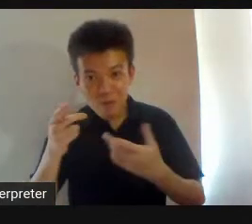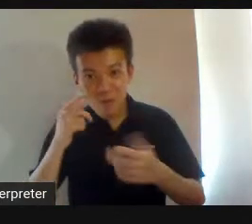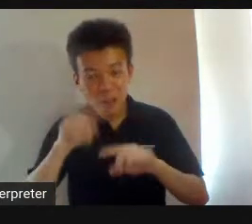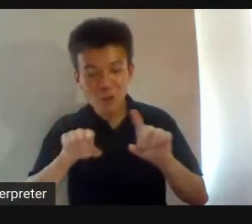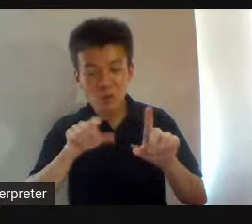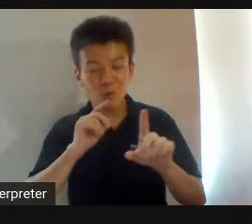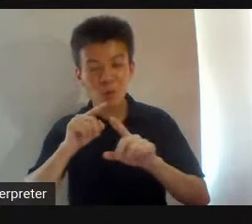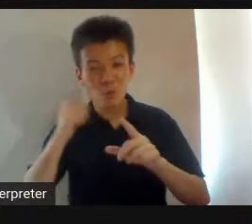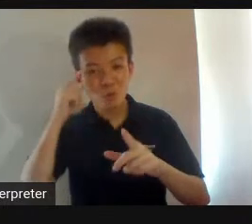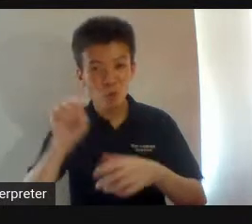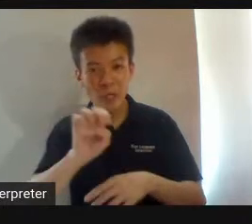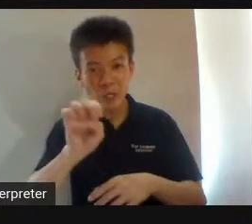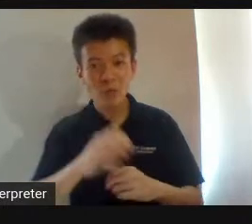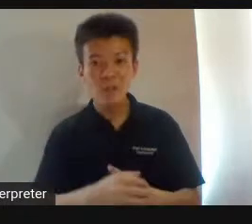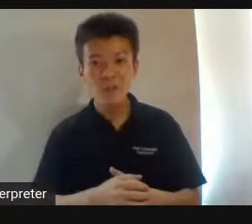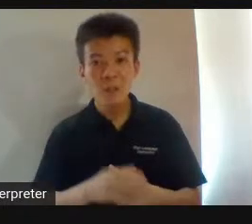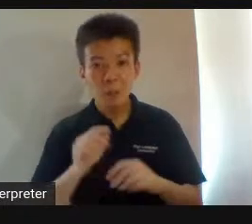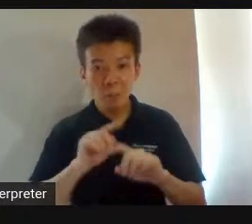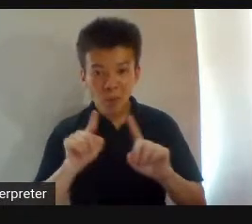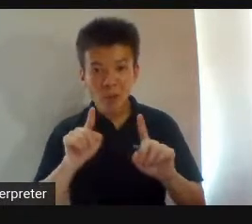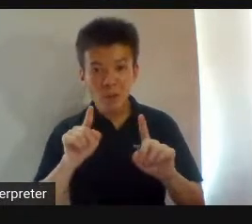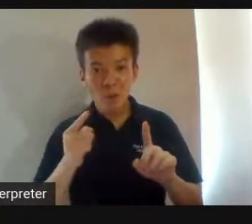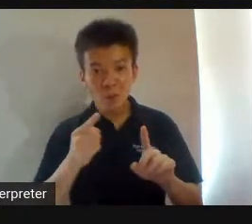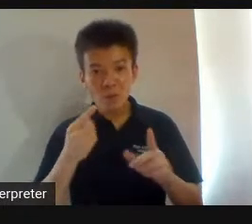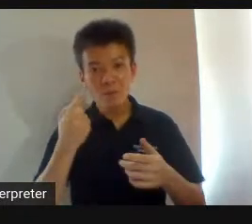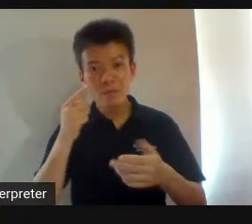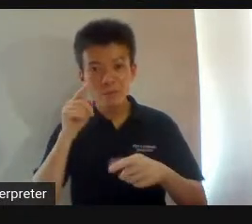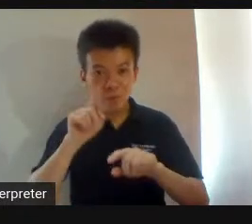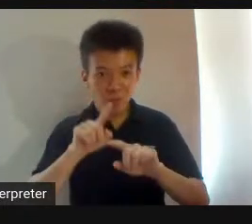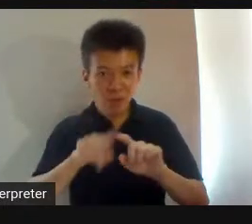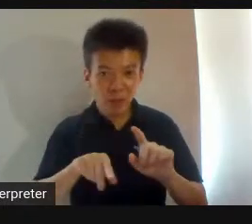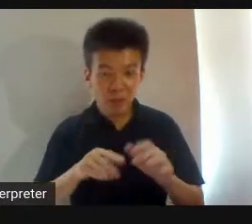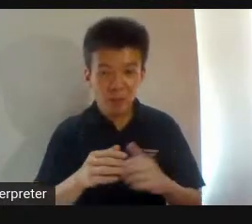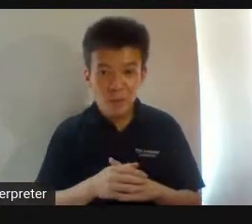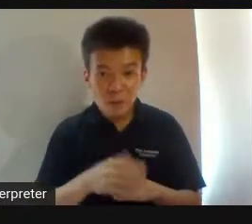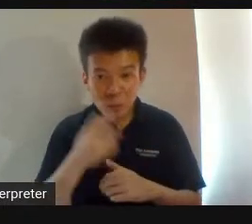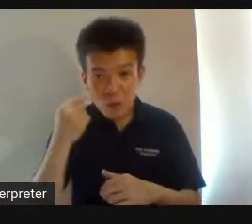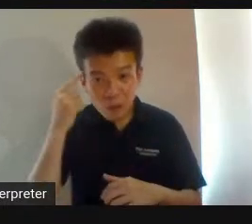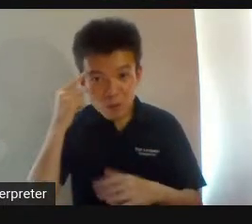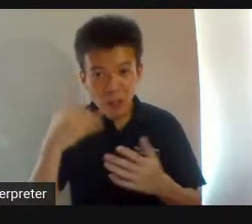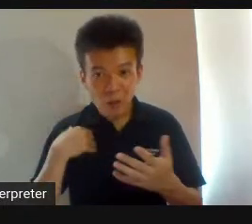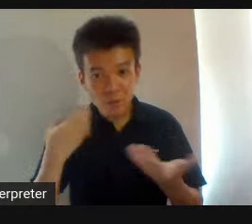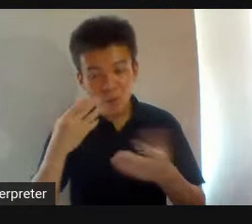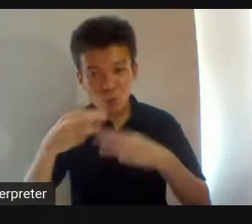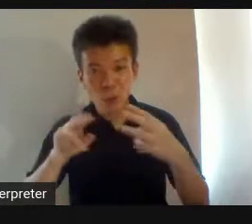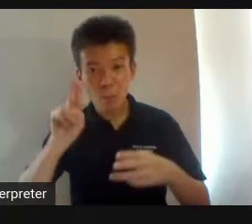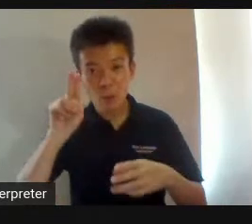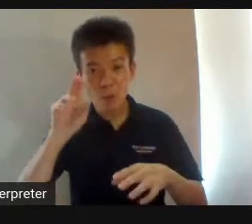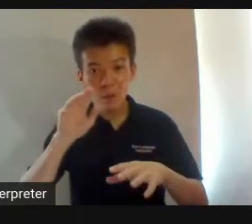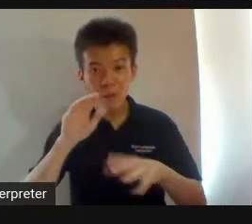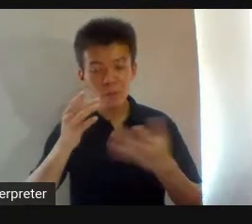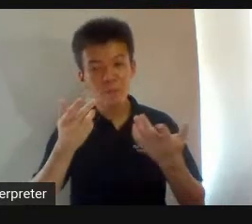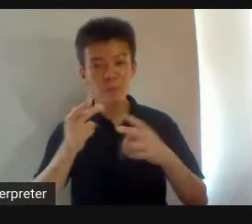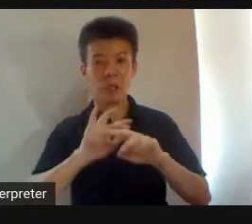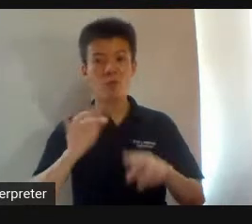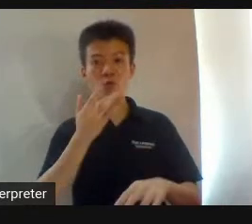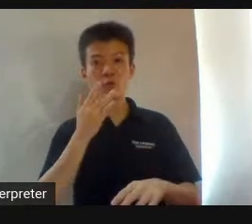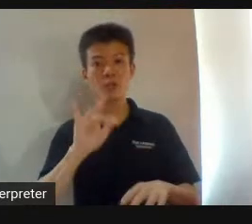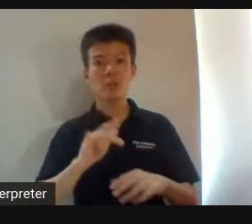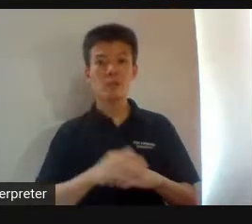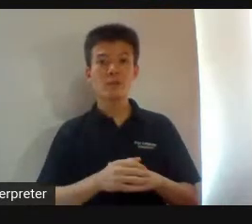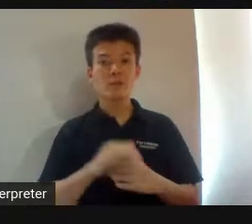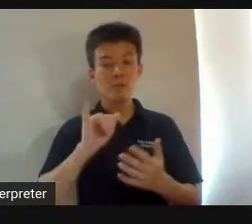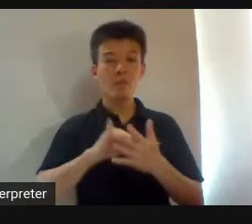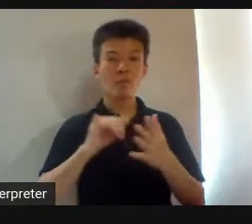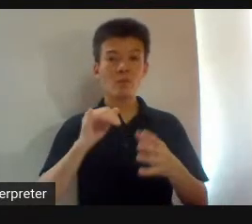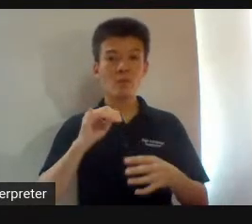forever. But we also can't, because I think we're going to have to wrap up, unfortunately. But those four